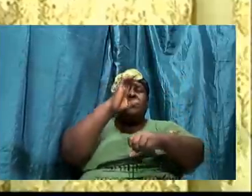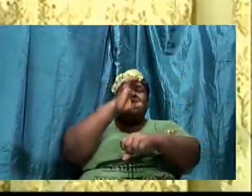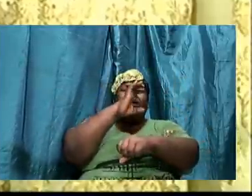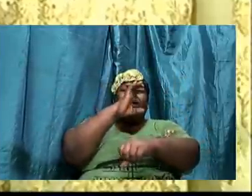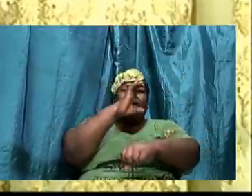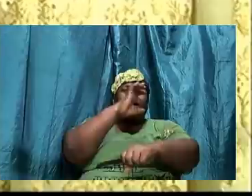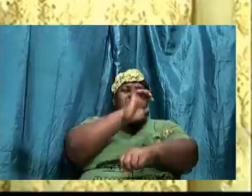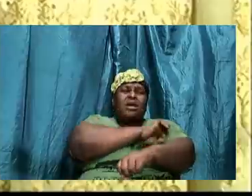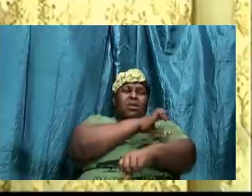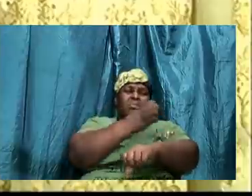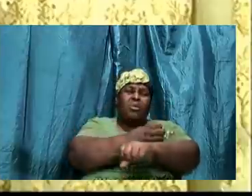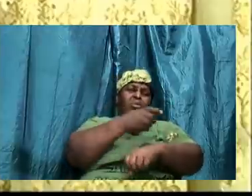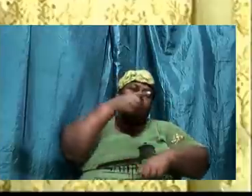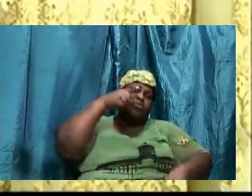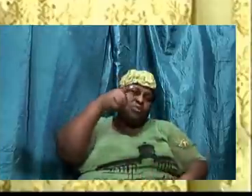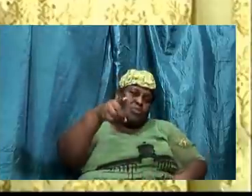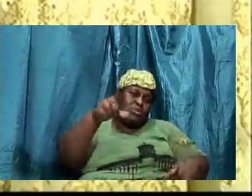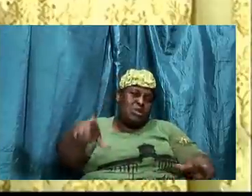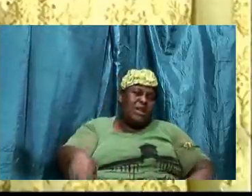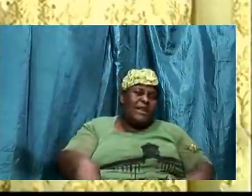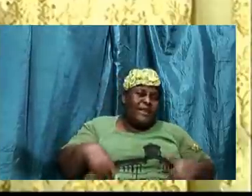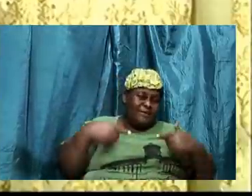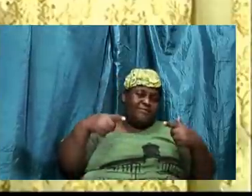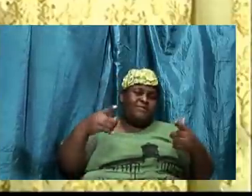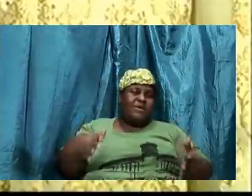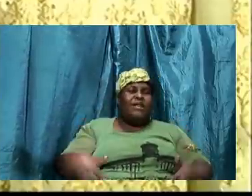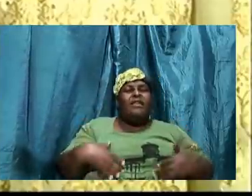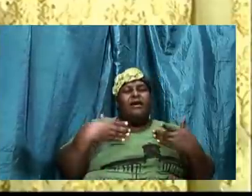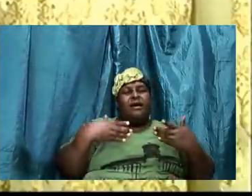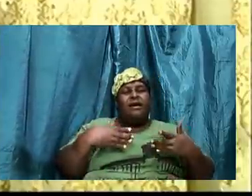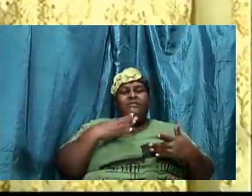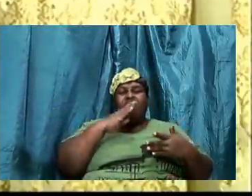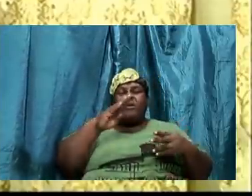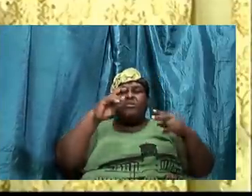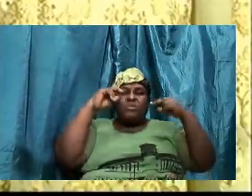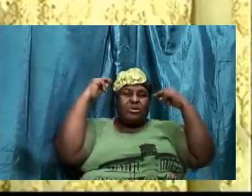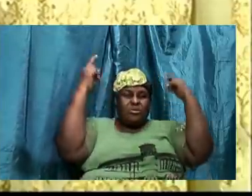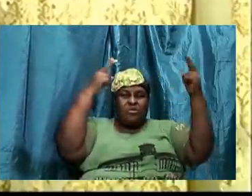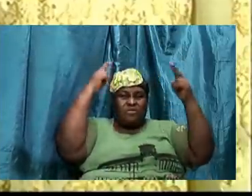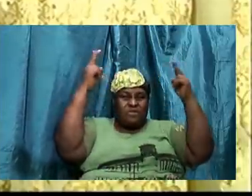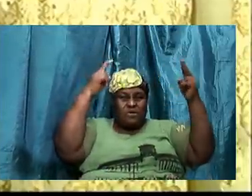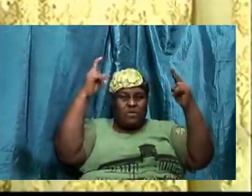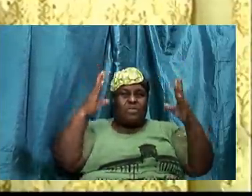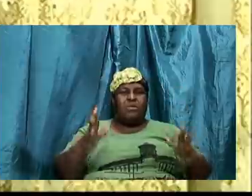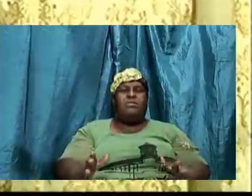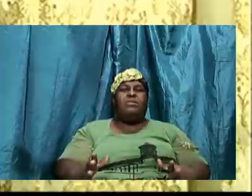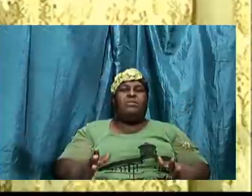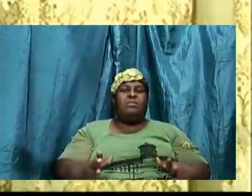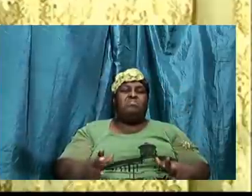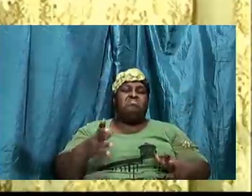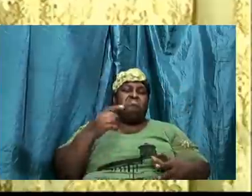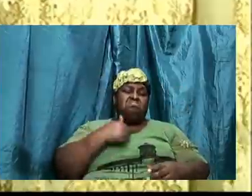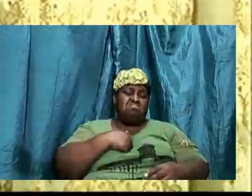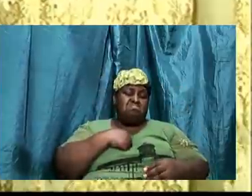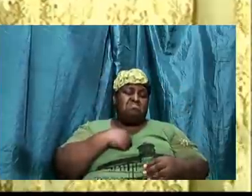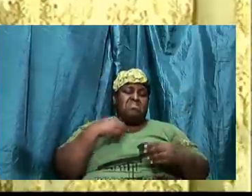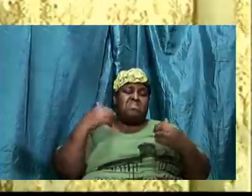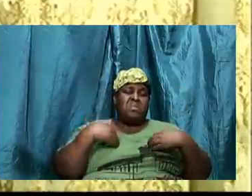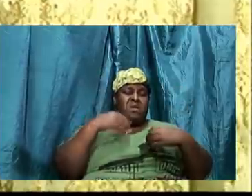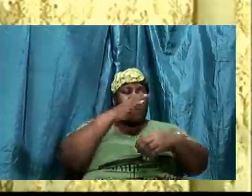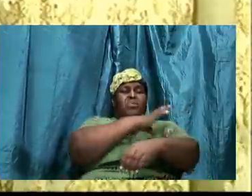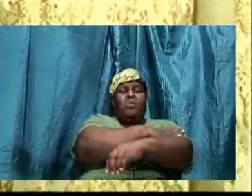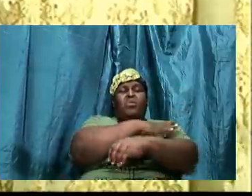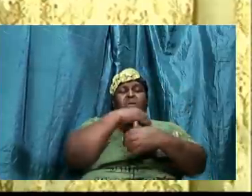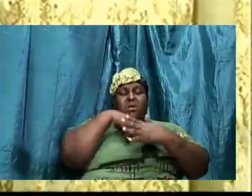victorious. He has empowered you to overcome. Who am I? I am power. I have power in